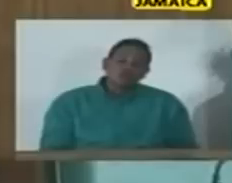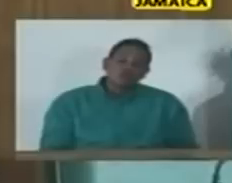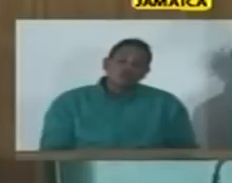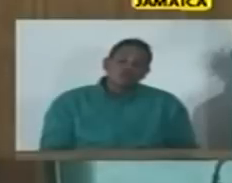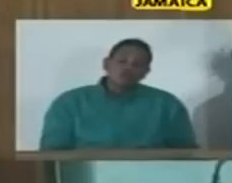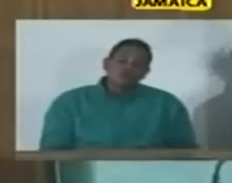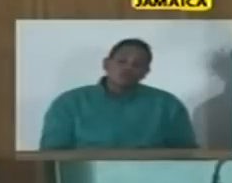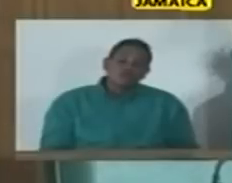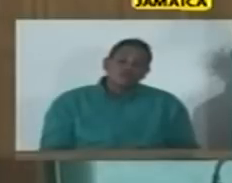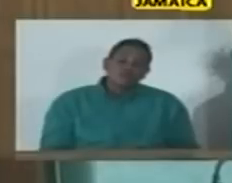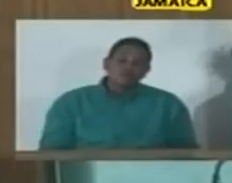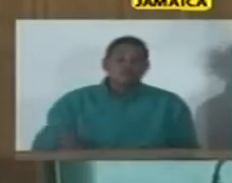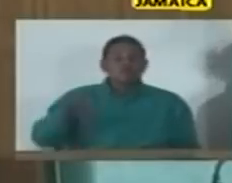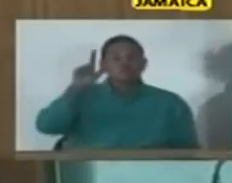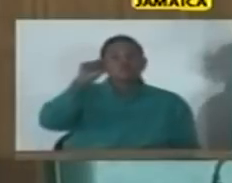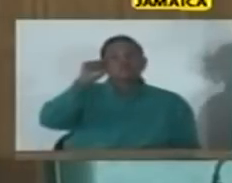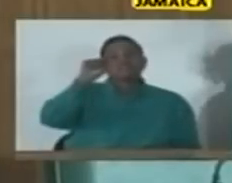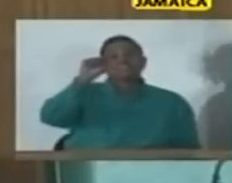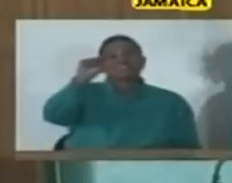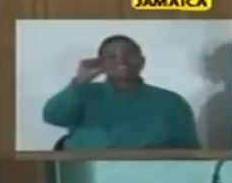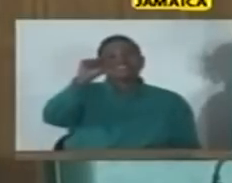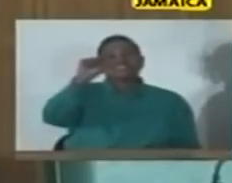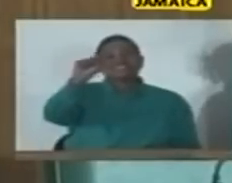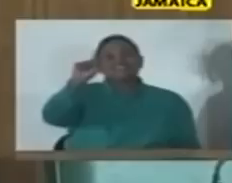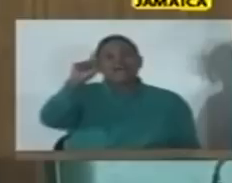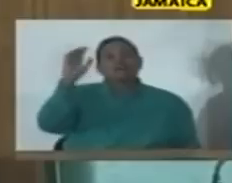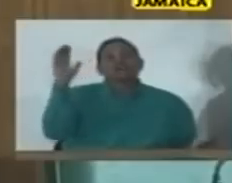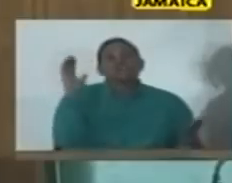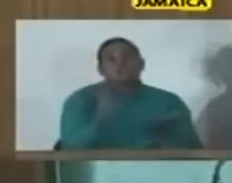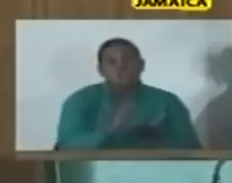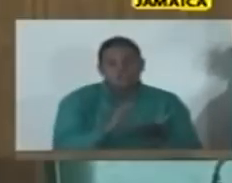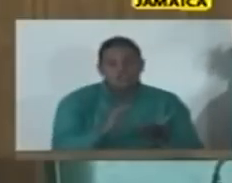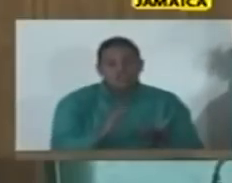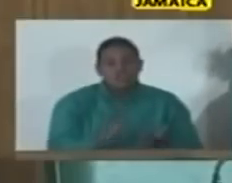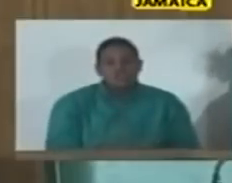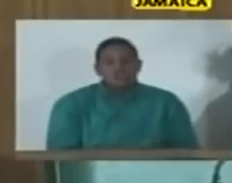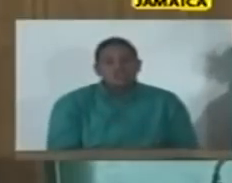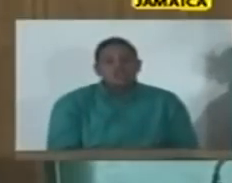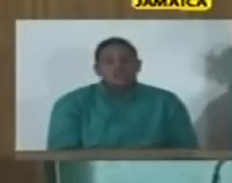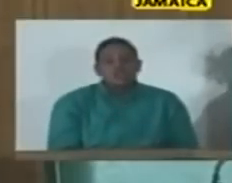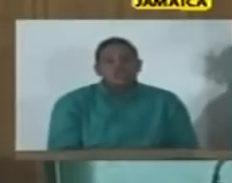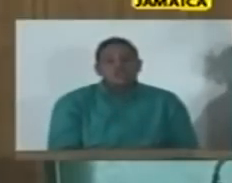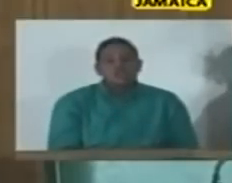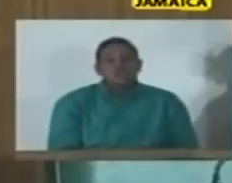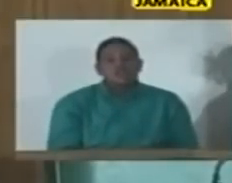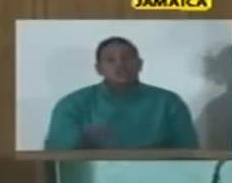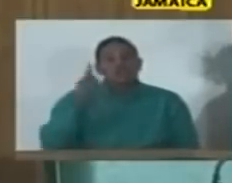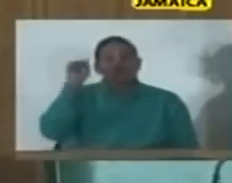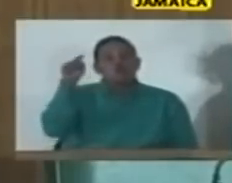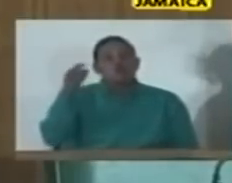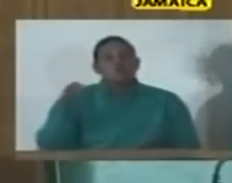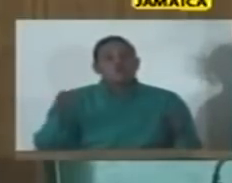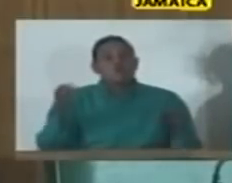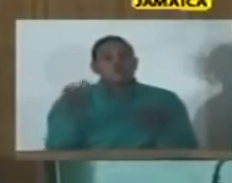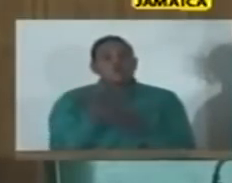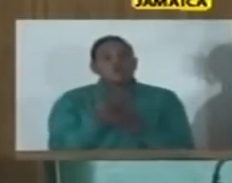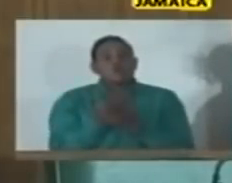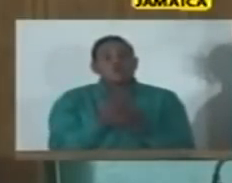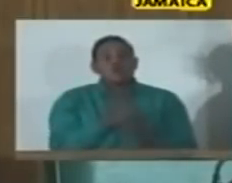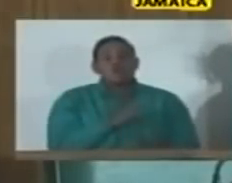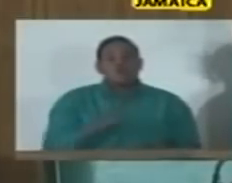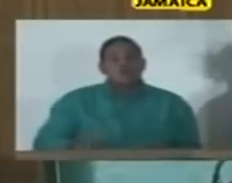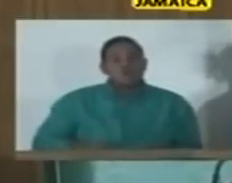regimes were less onerous. And the matter went to the appellate court, where Lord Denning